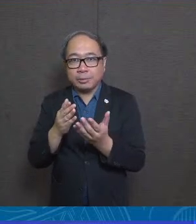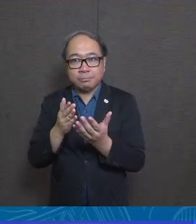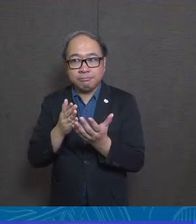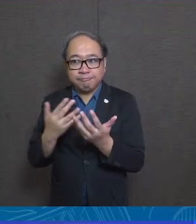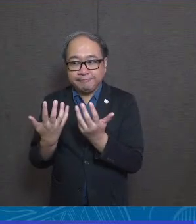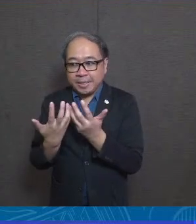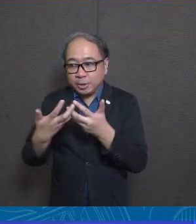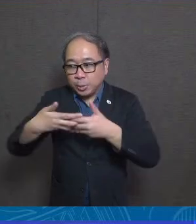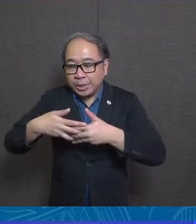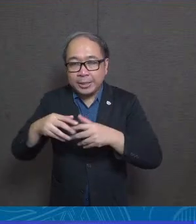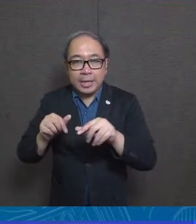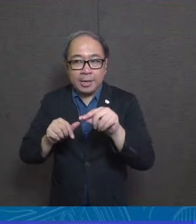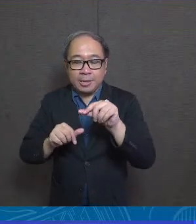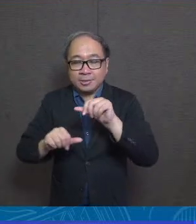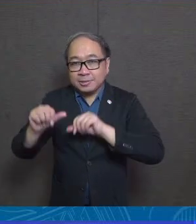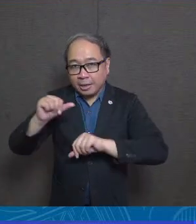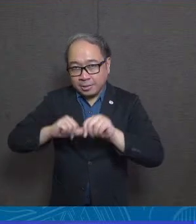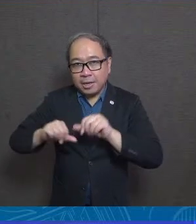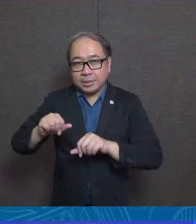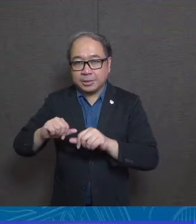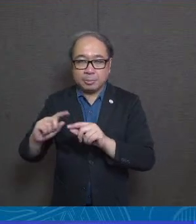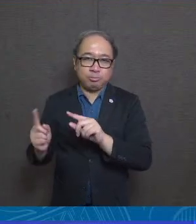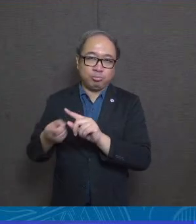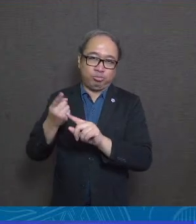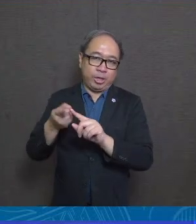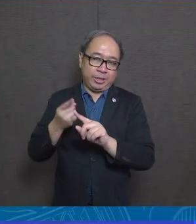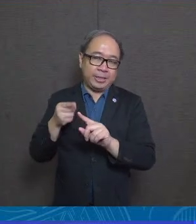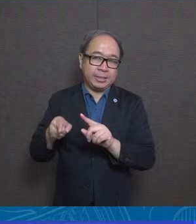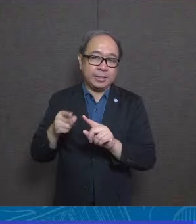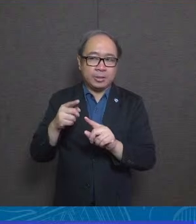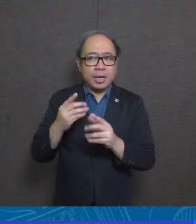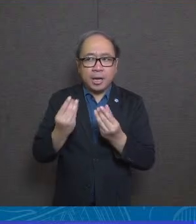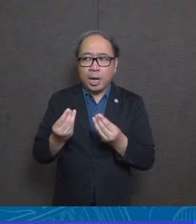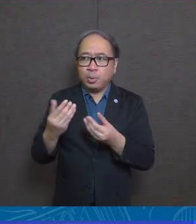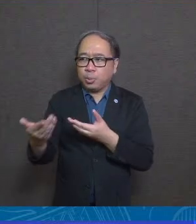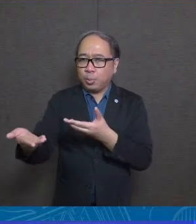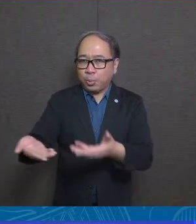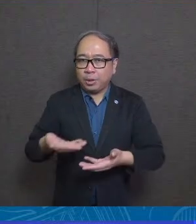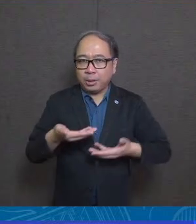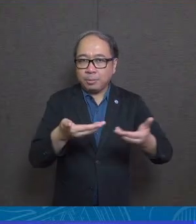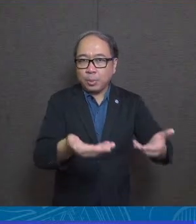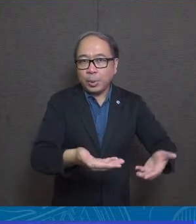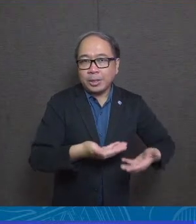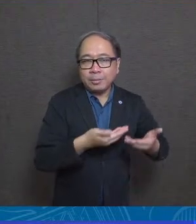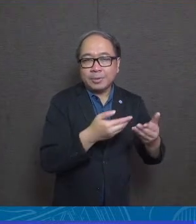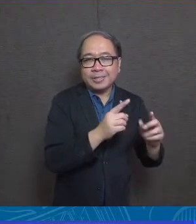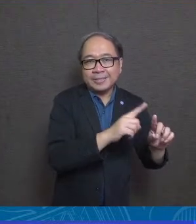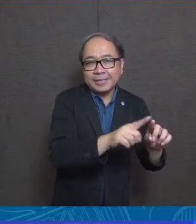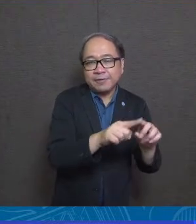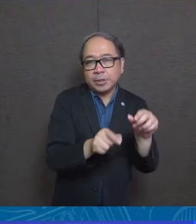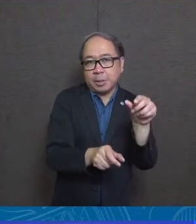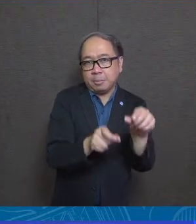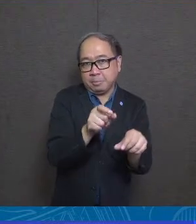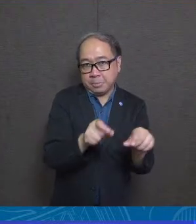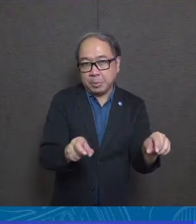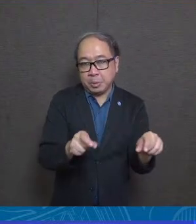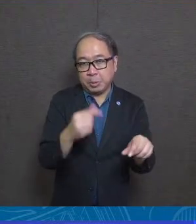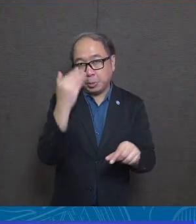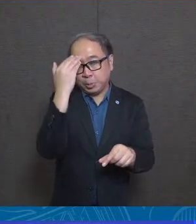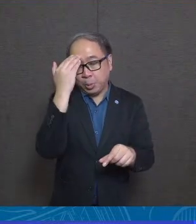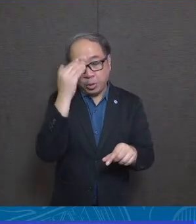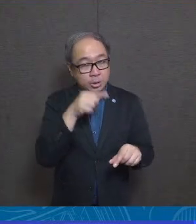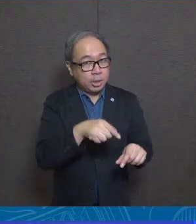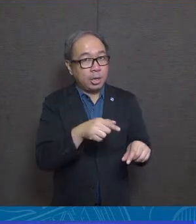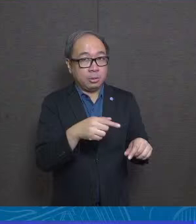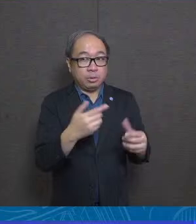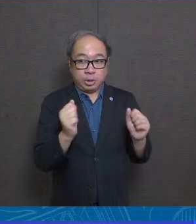It cannot be sacrificed. And bringing more stakeholders and sources of knowledge ensures this. When the process is